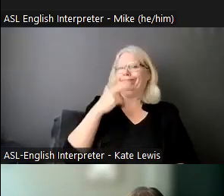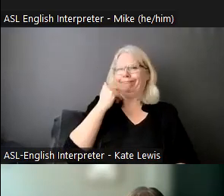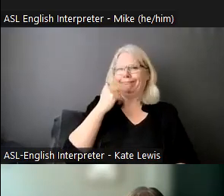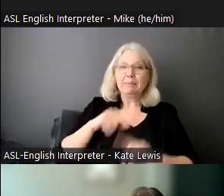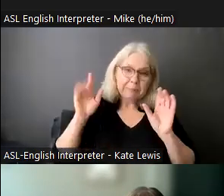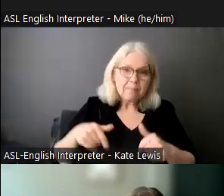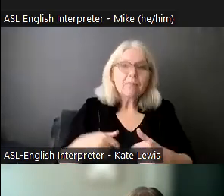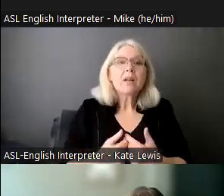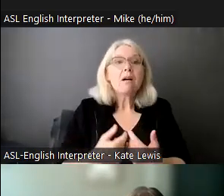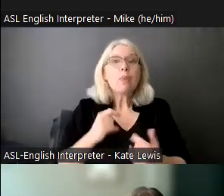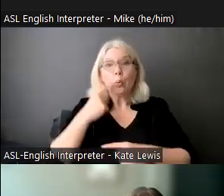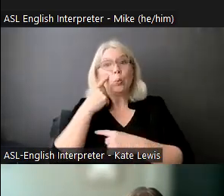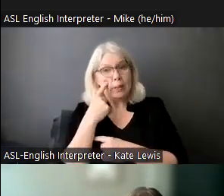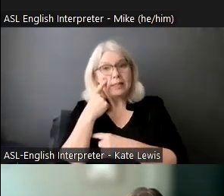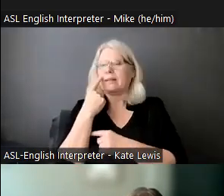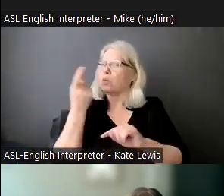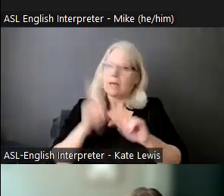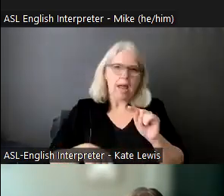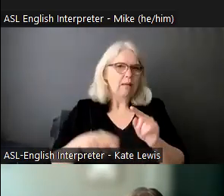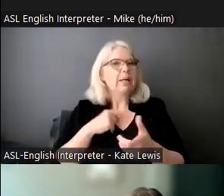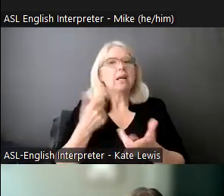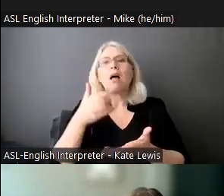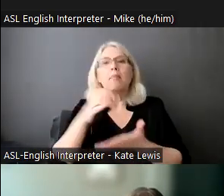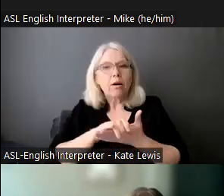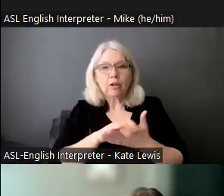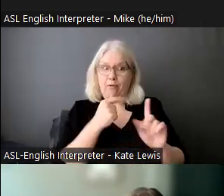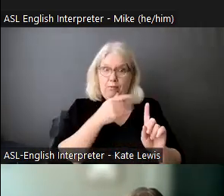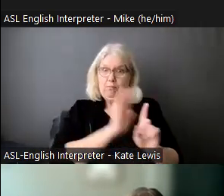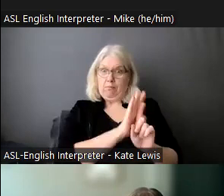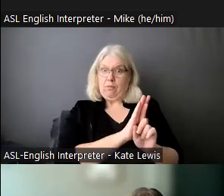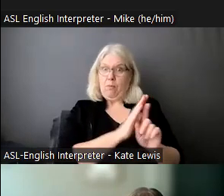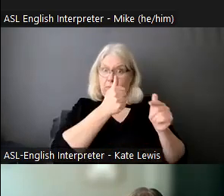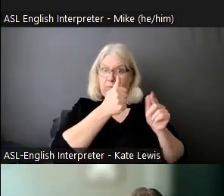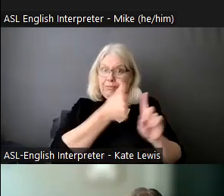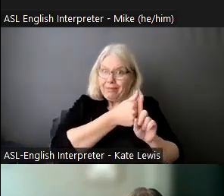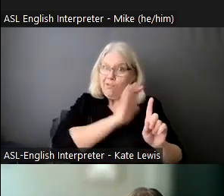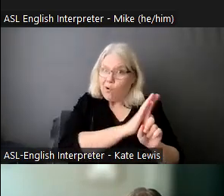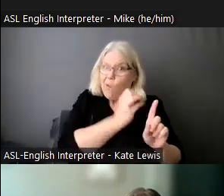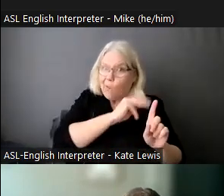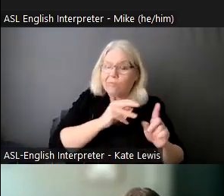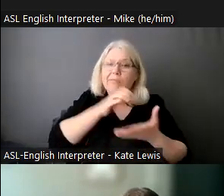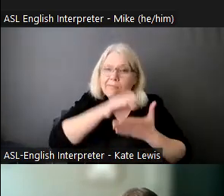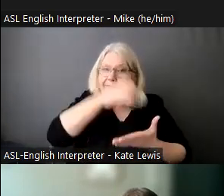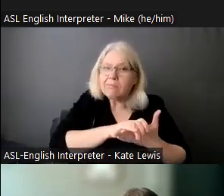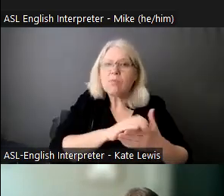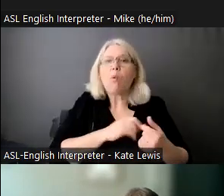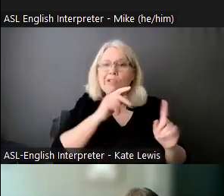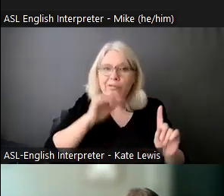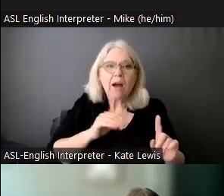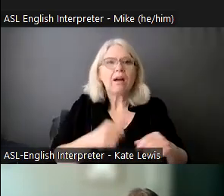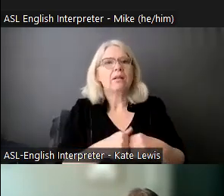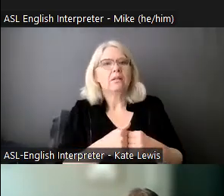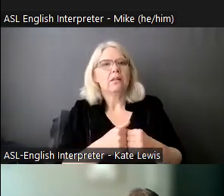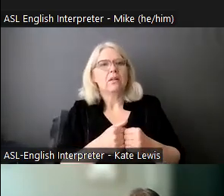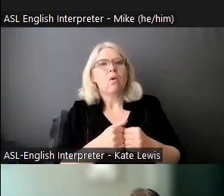picked, their spouse or partner, your child, or anyone under guardianship. So just be very careful if you're making one on